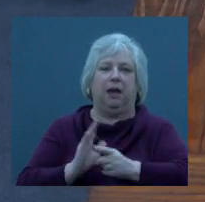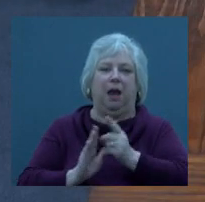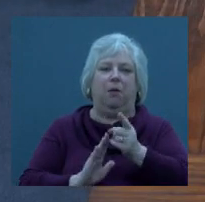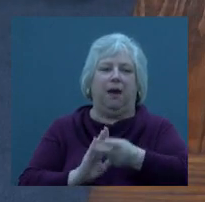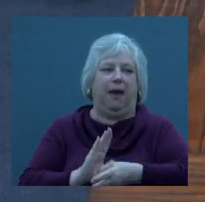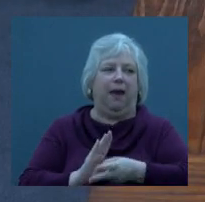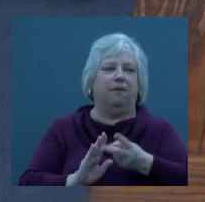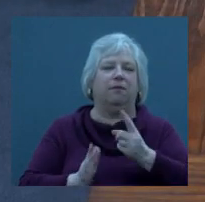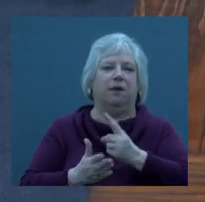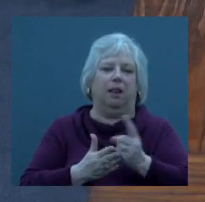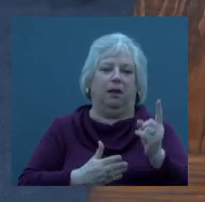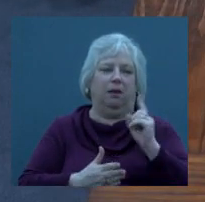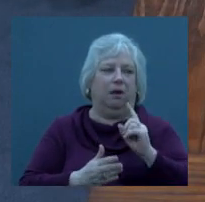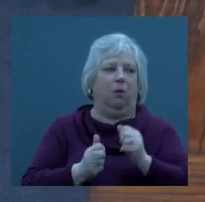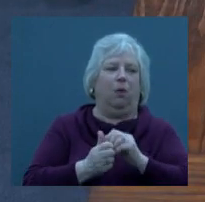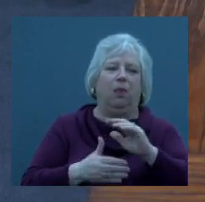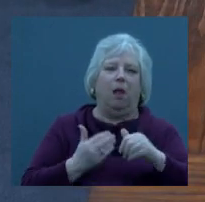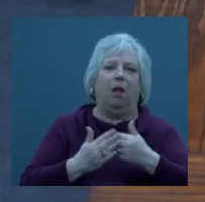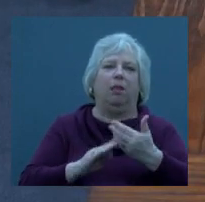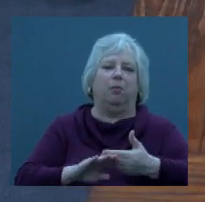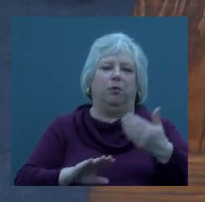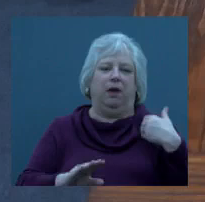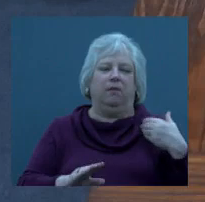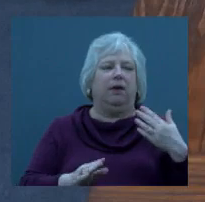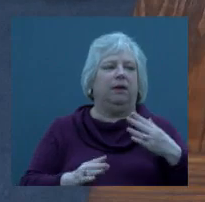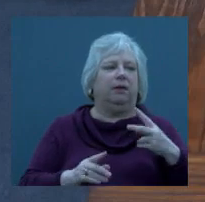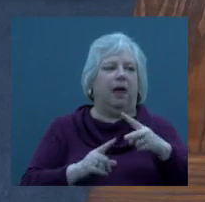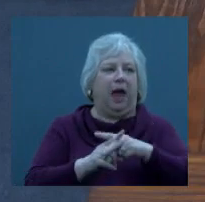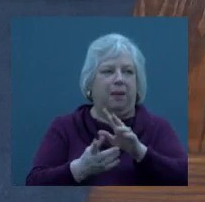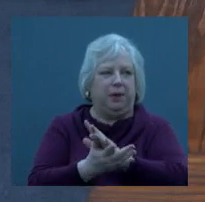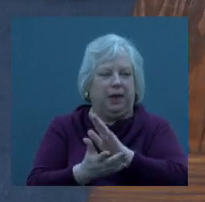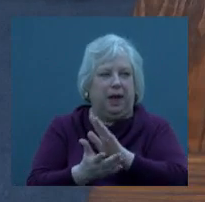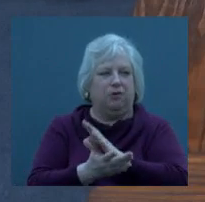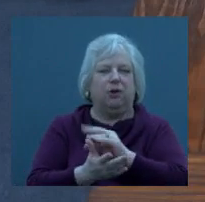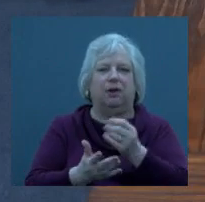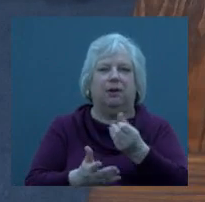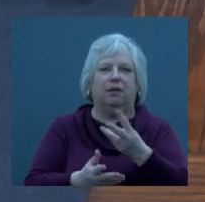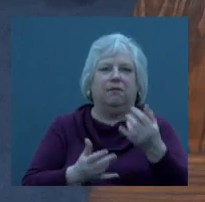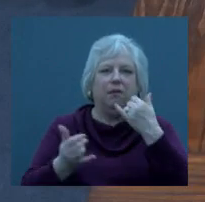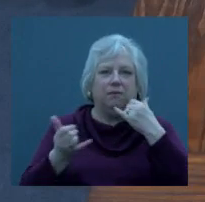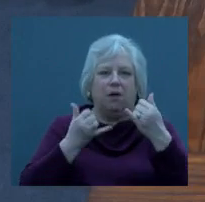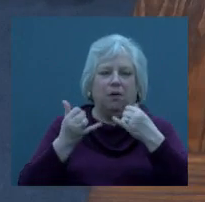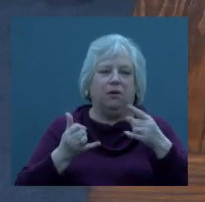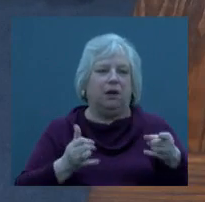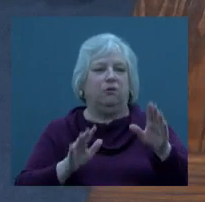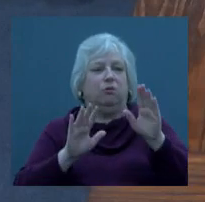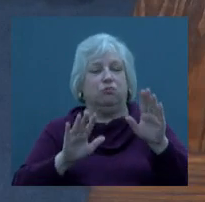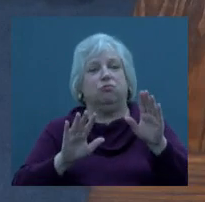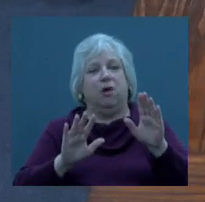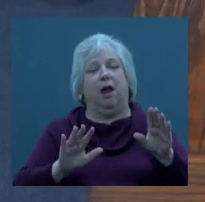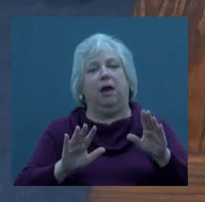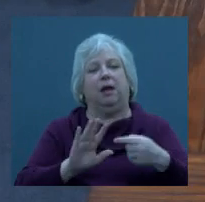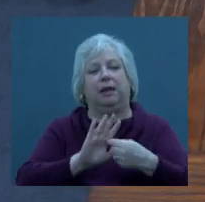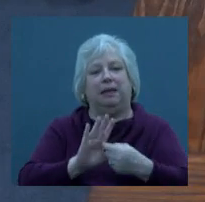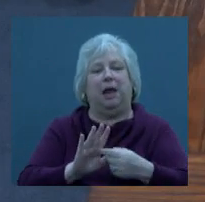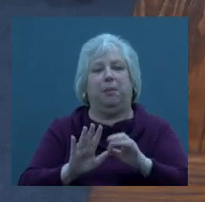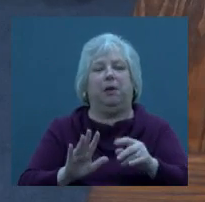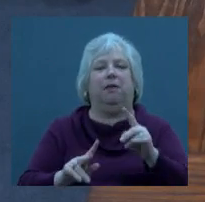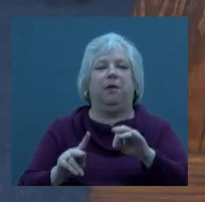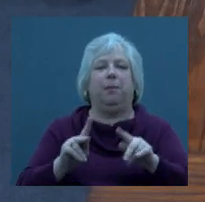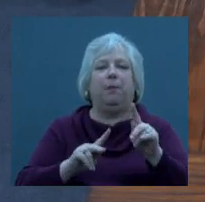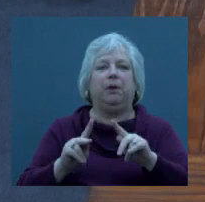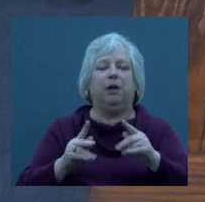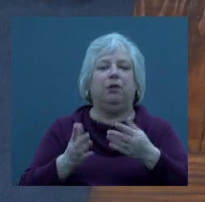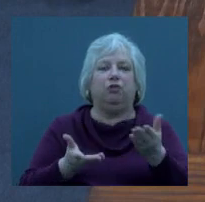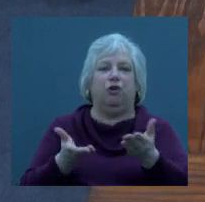with all the previous applications, answered several phone calls, and I think he's a great example of a public servant for the